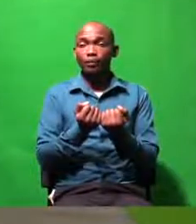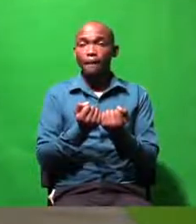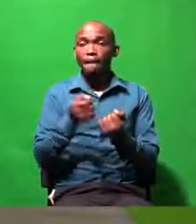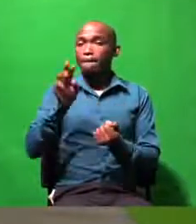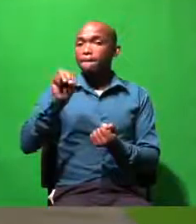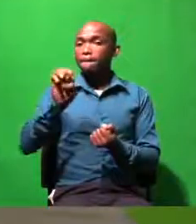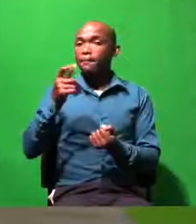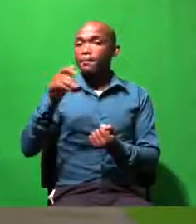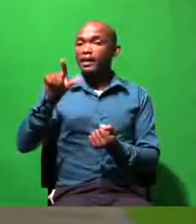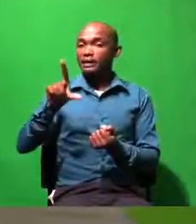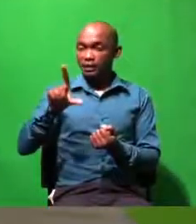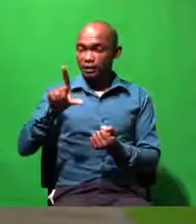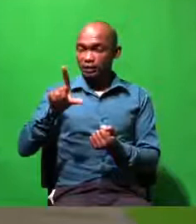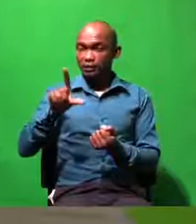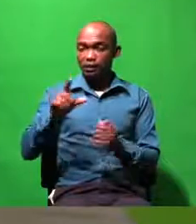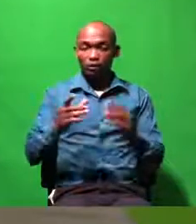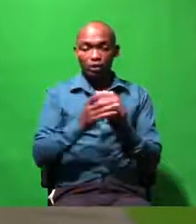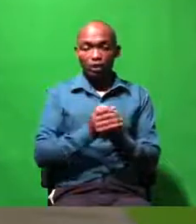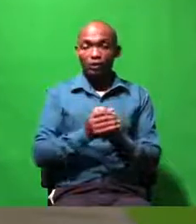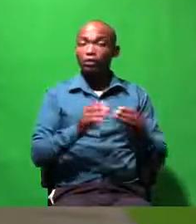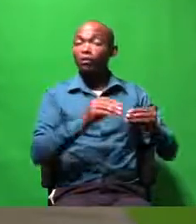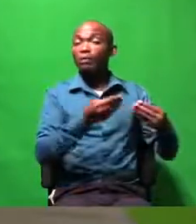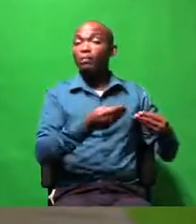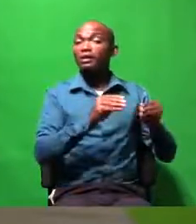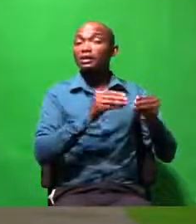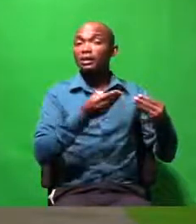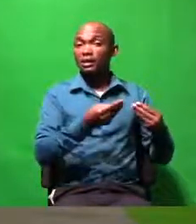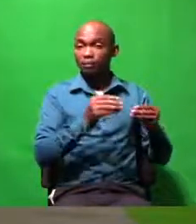metal and plastic.